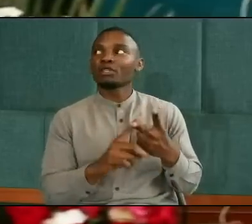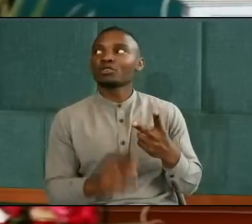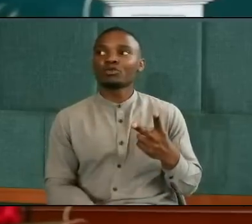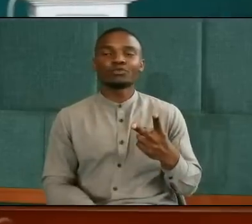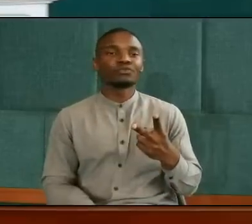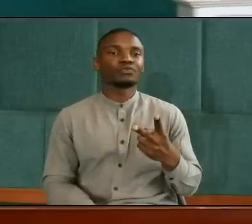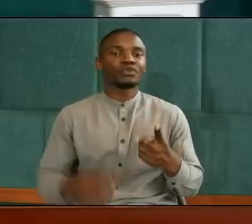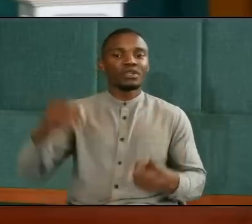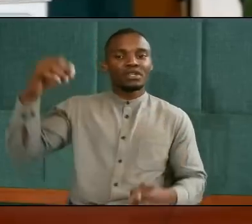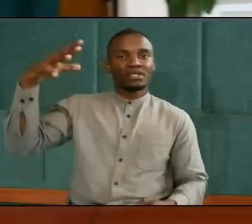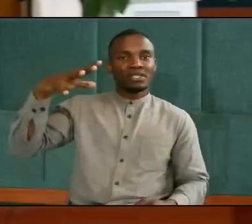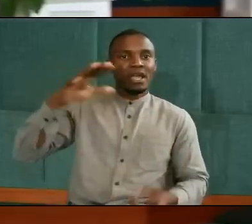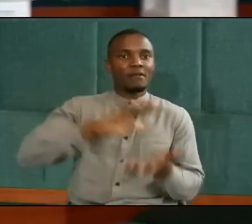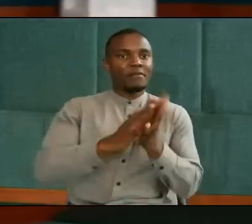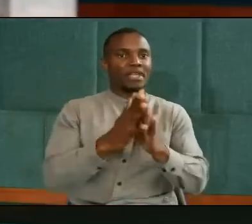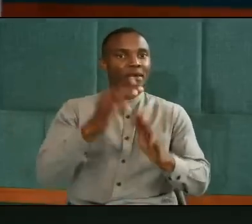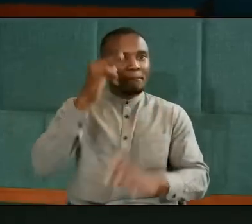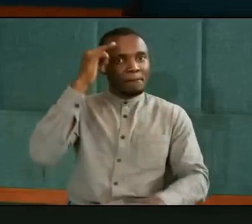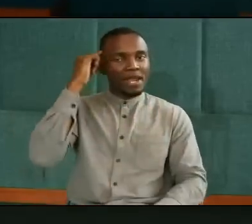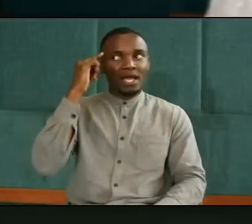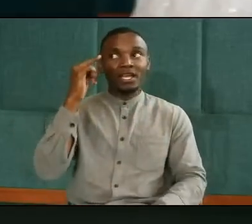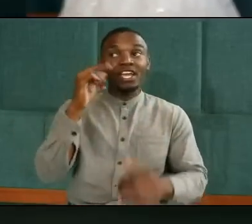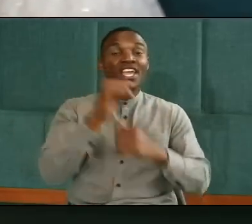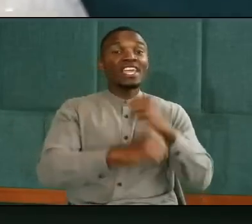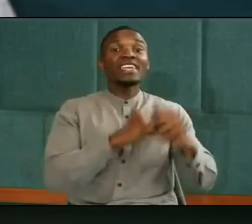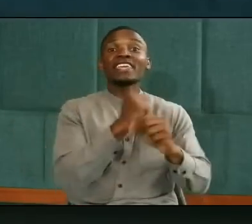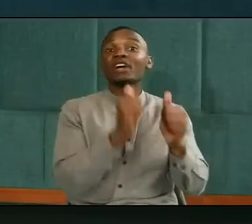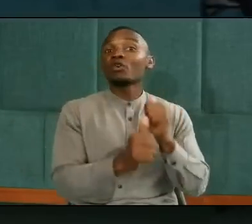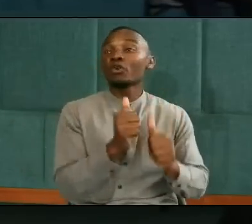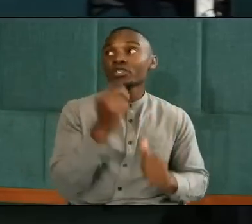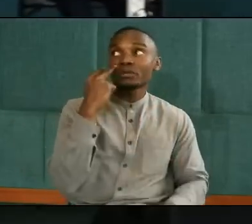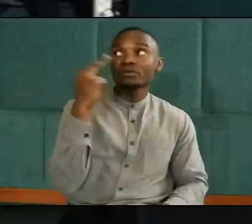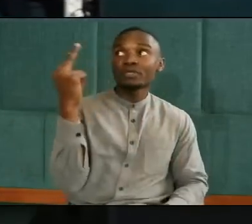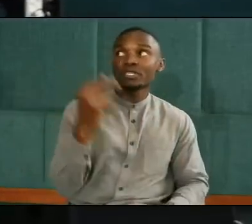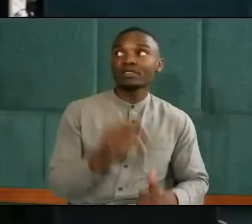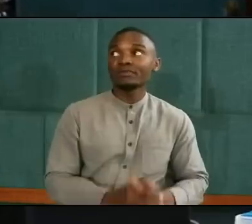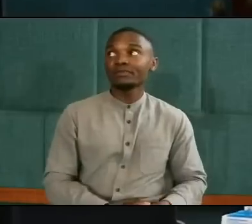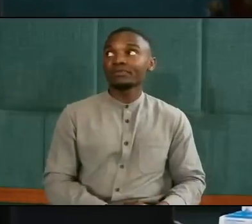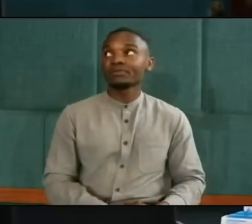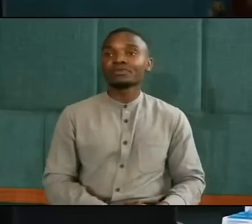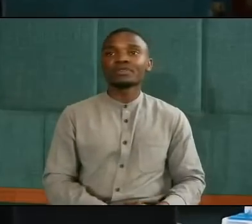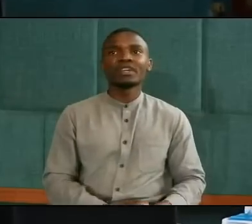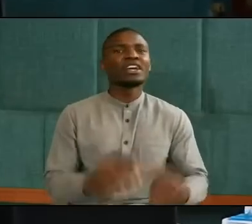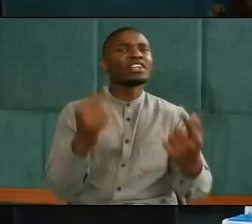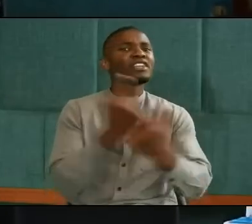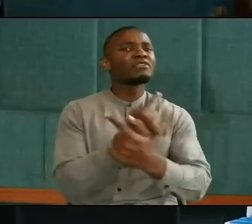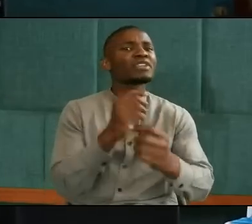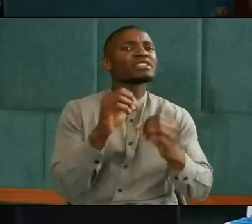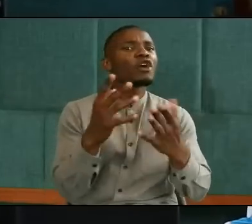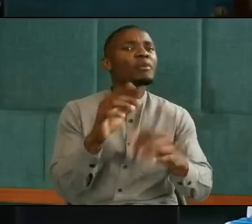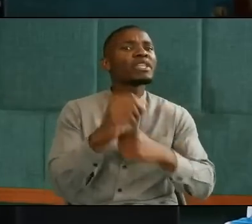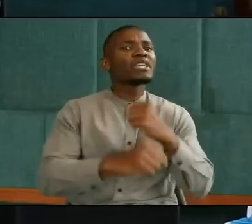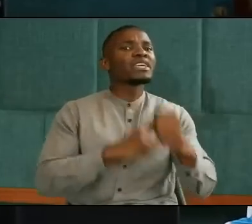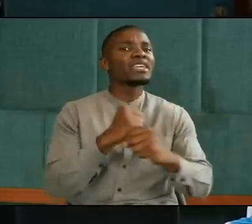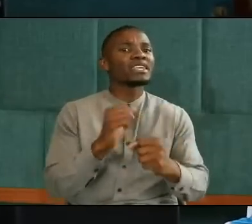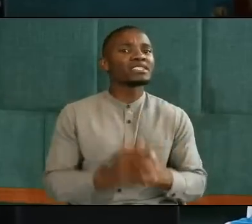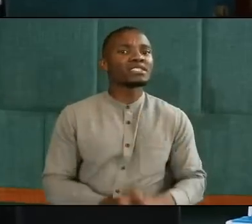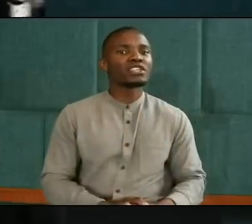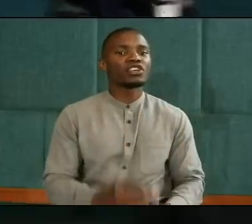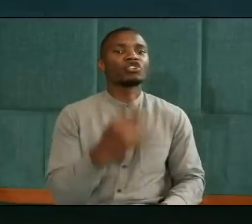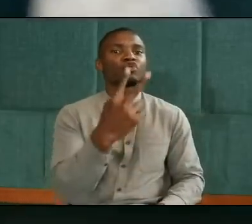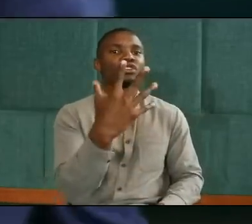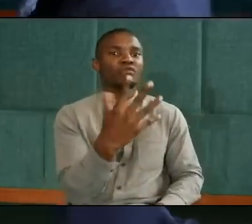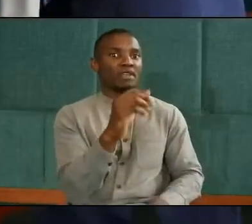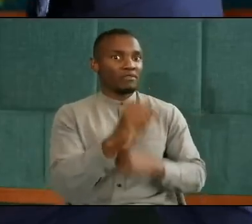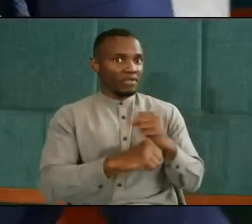black, 1780. And I have put there, what's the time difference between two? How long was it? 25